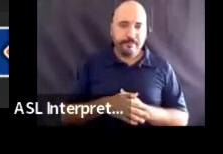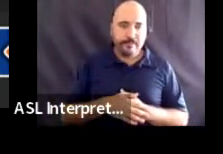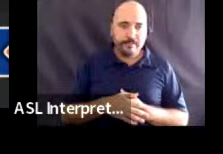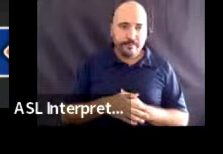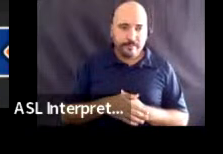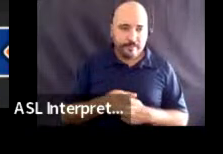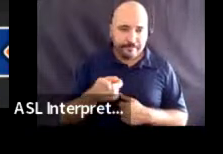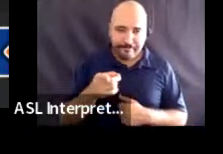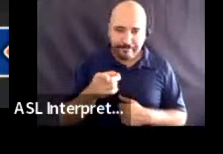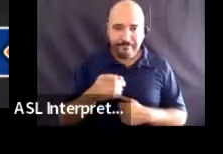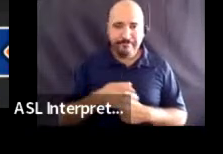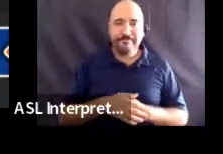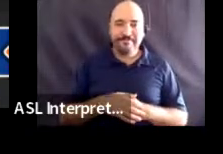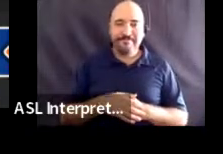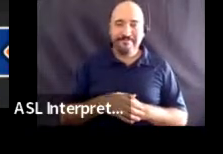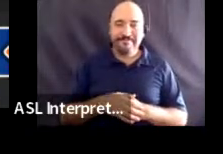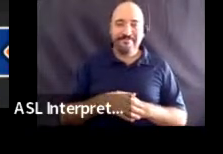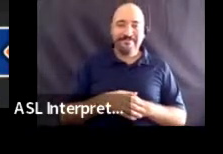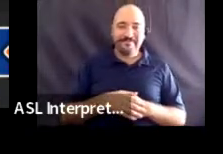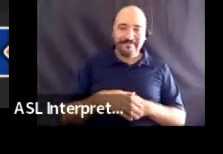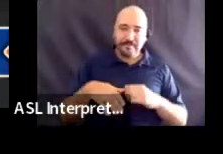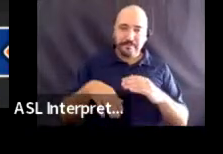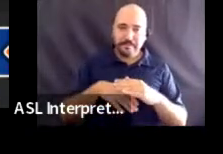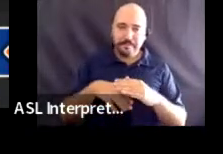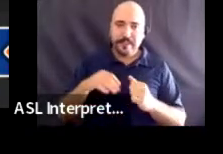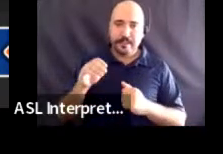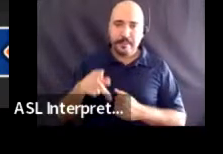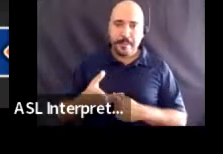All right, so the basics, maps.